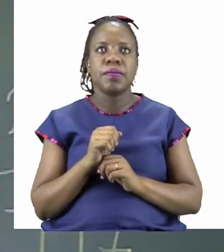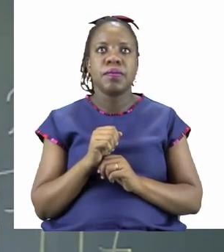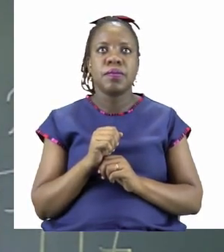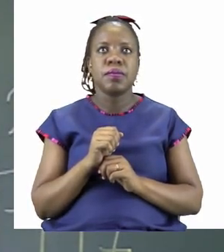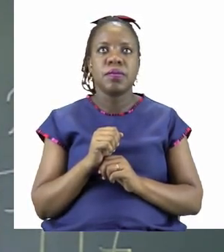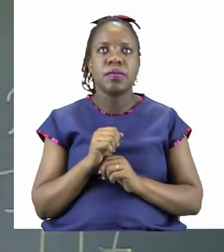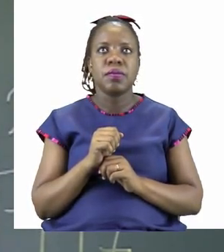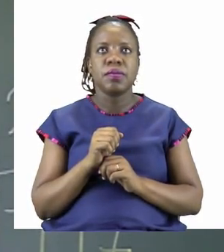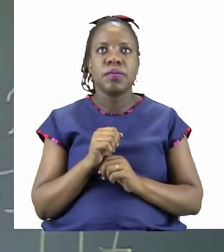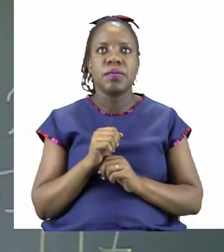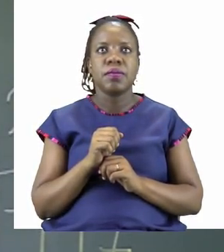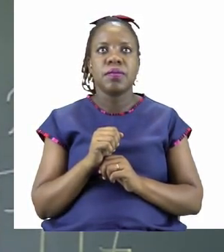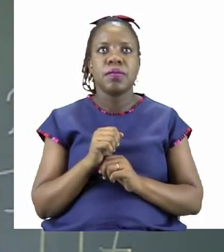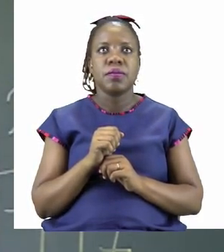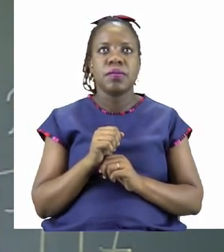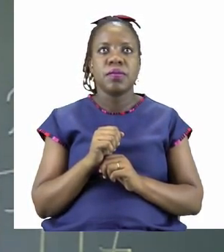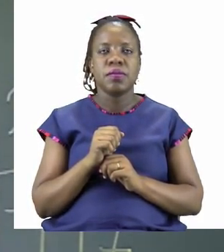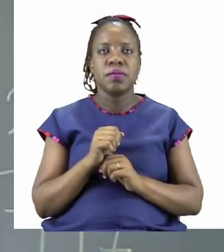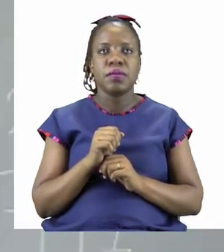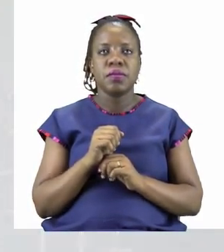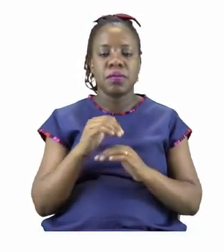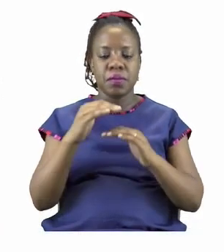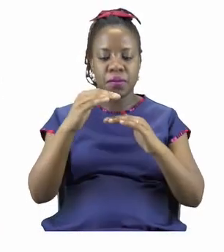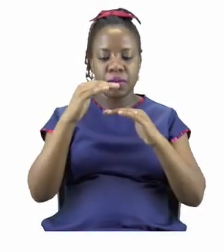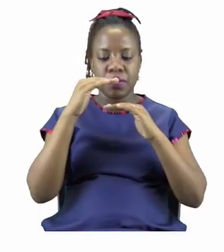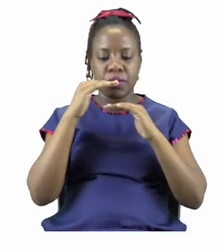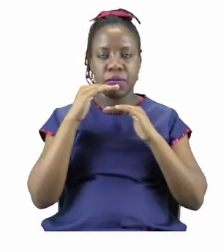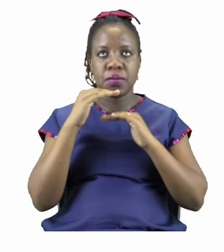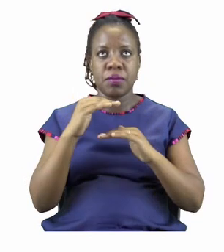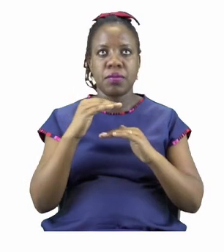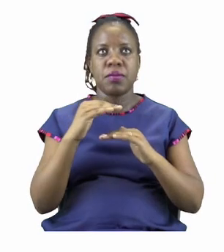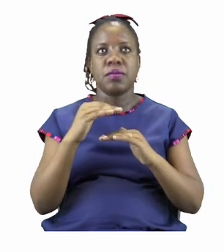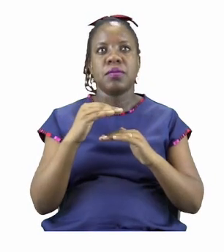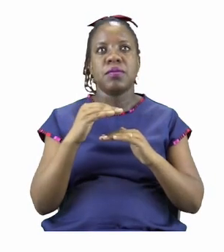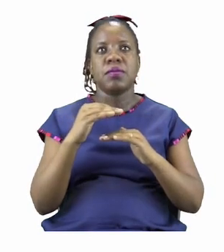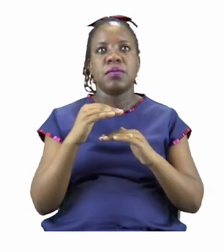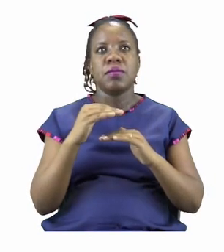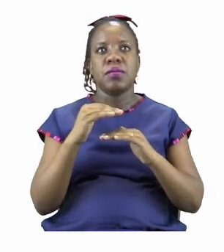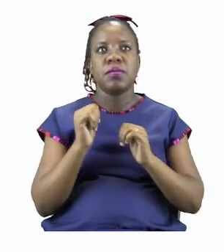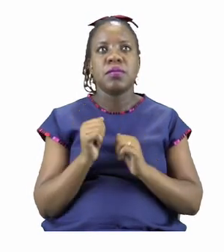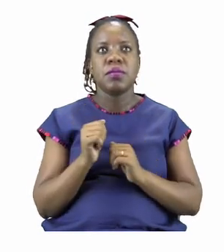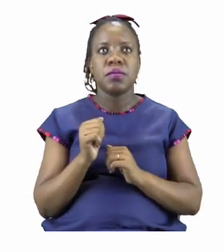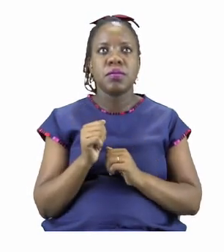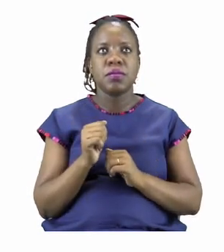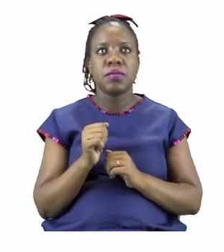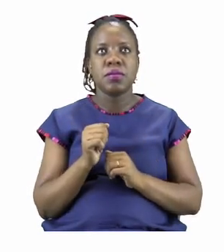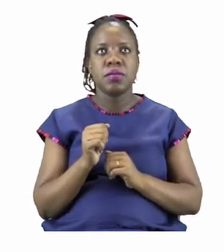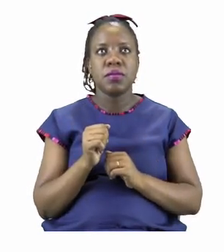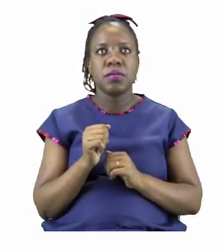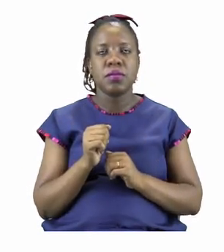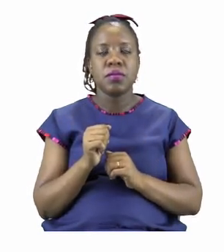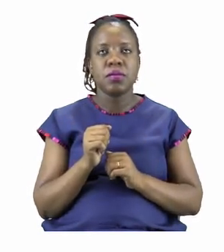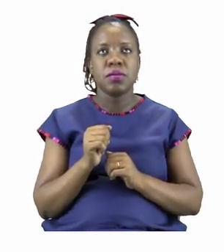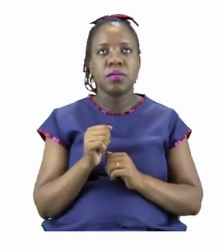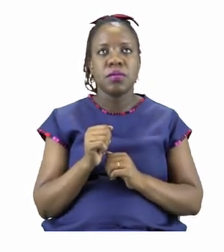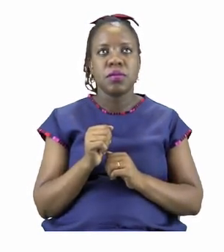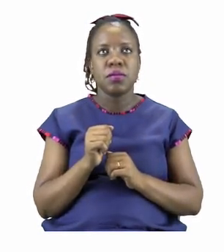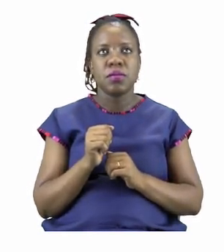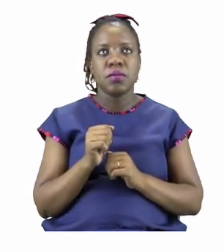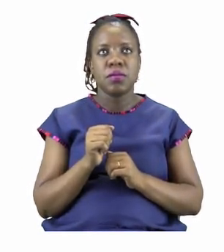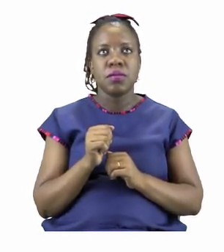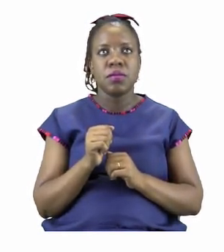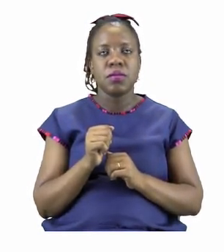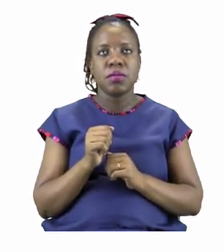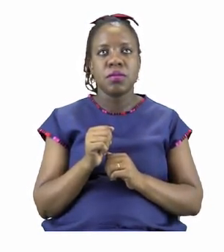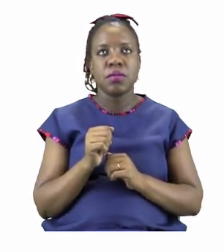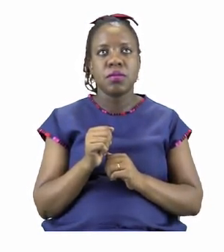to the booklet and look at the next part of the activity. Now there it says that for this part, you have